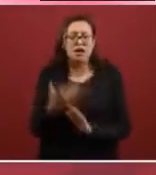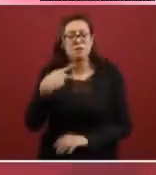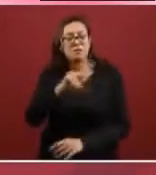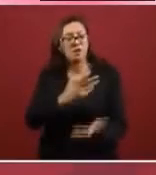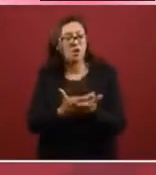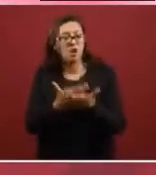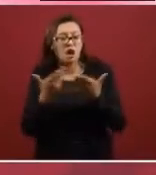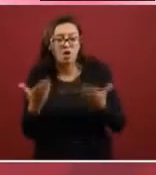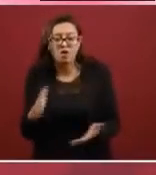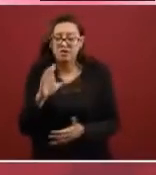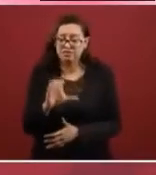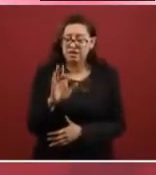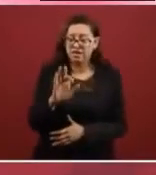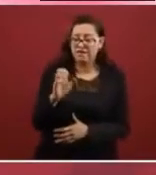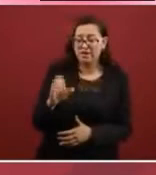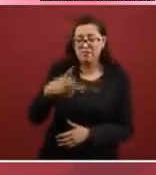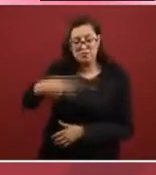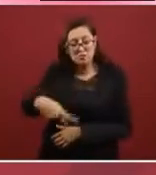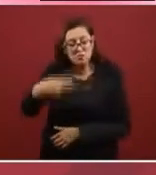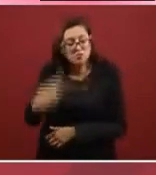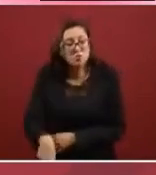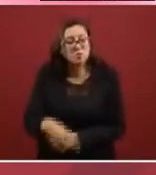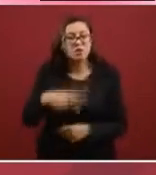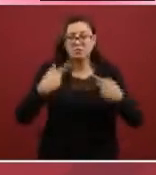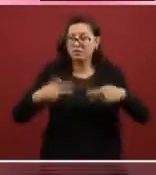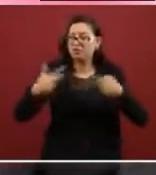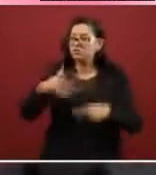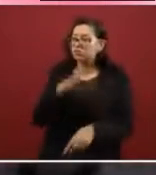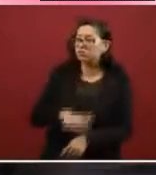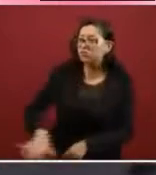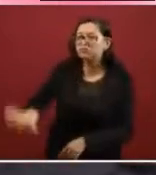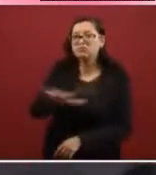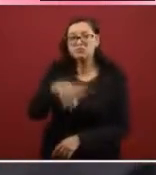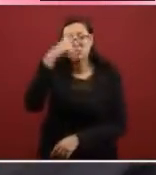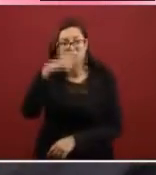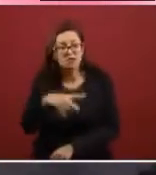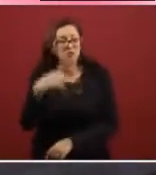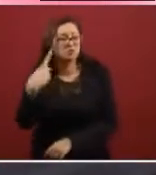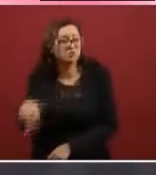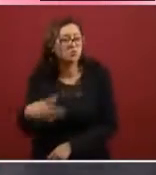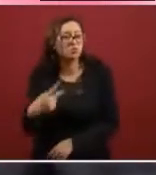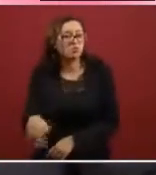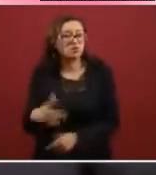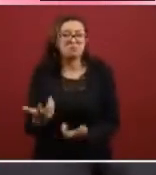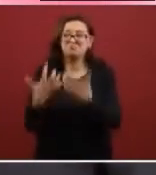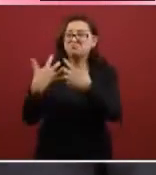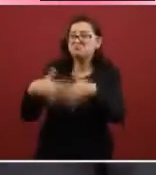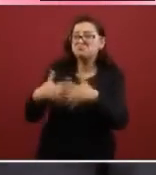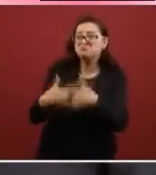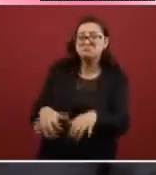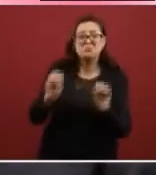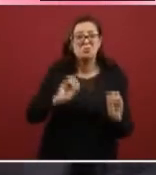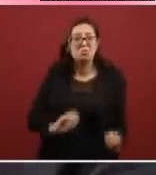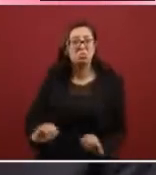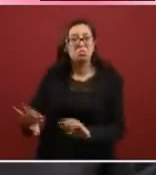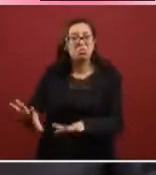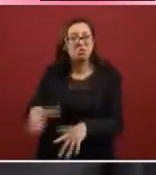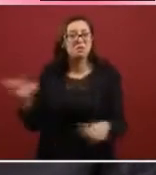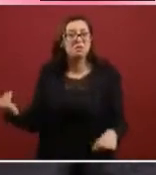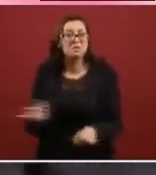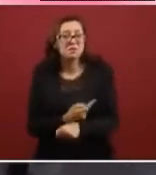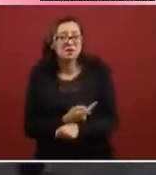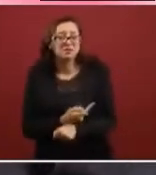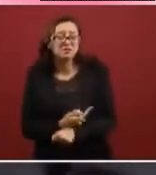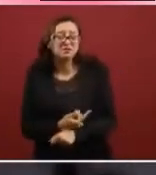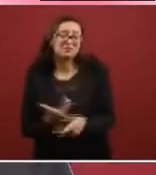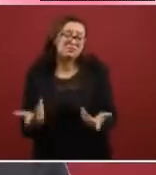it belongs to all Mexicans. Sí. Tenemos parada esa planta. And if we have stopped that plant, se están perdiendo, pero we